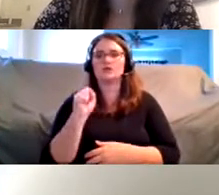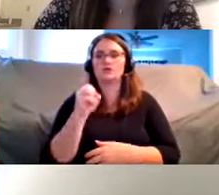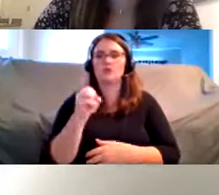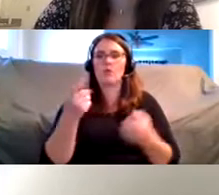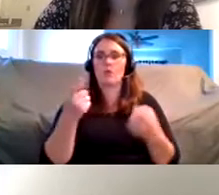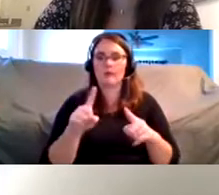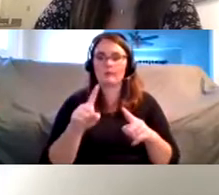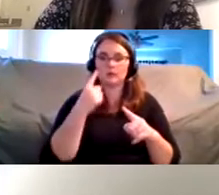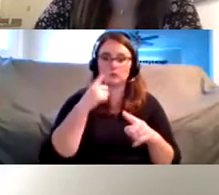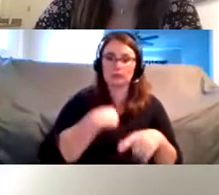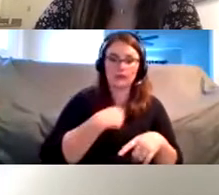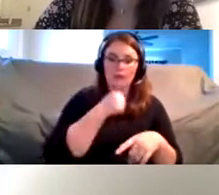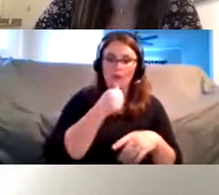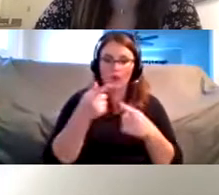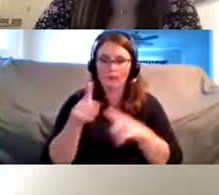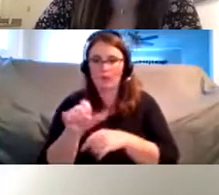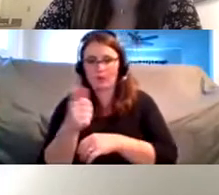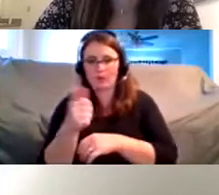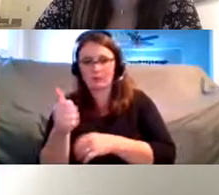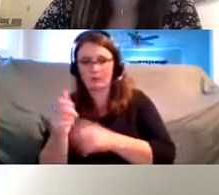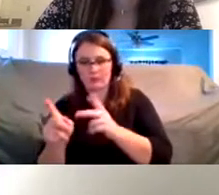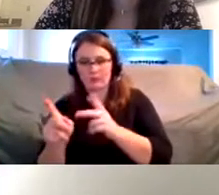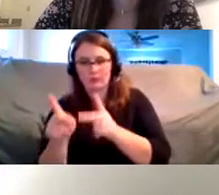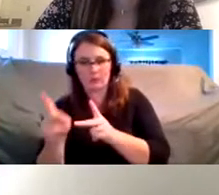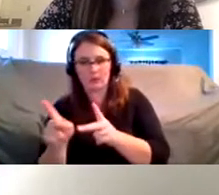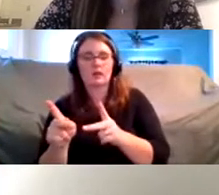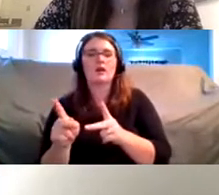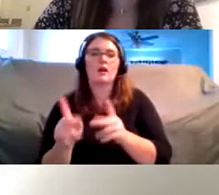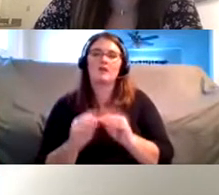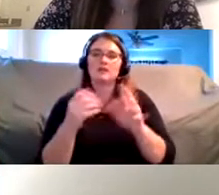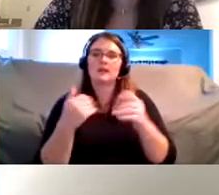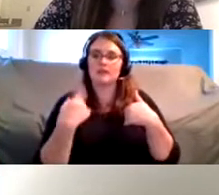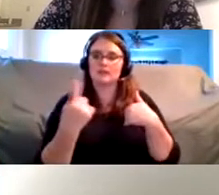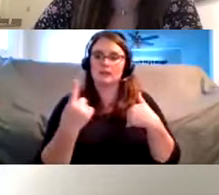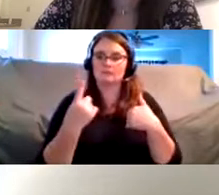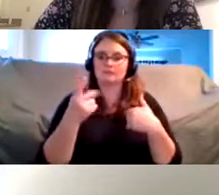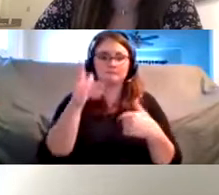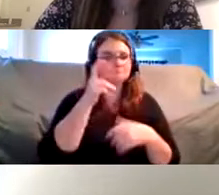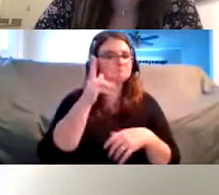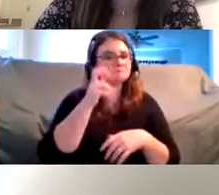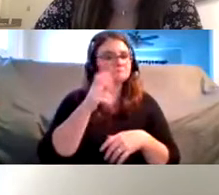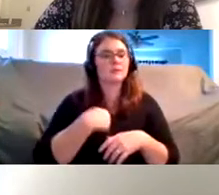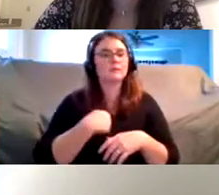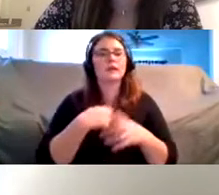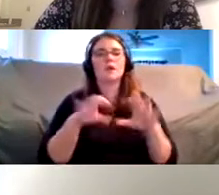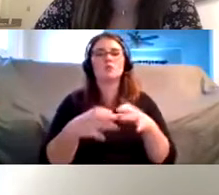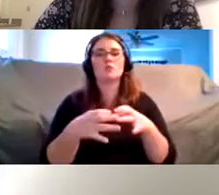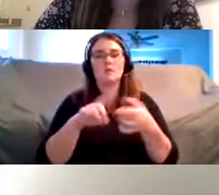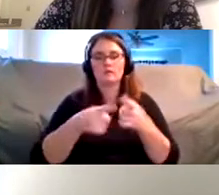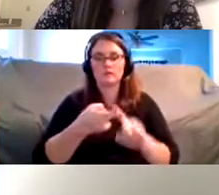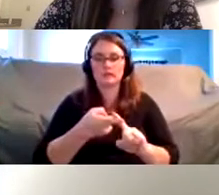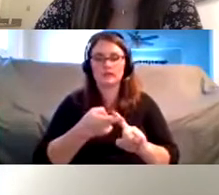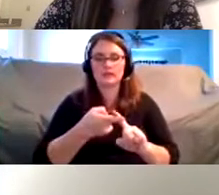that empowered me. Obviously, having someone that listens to me, a group of friends who experience similar